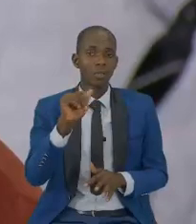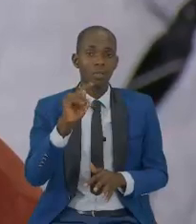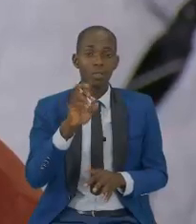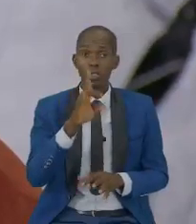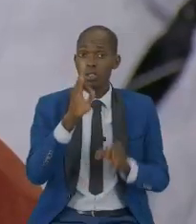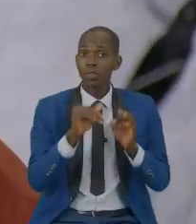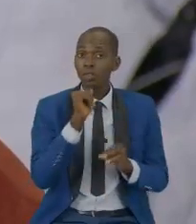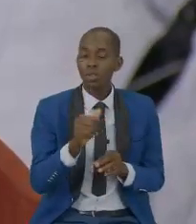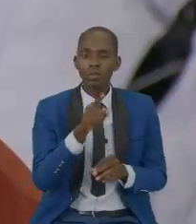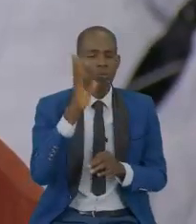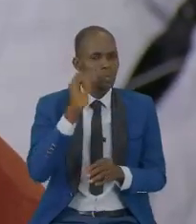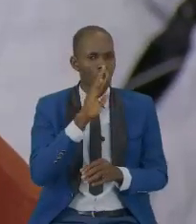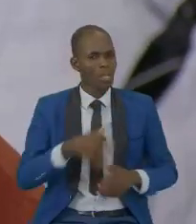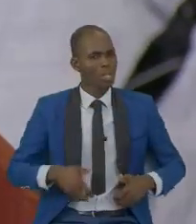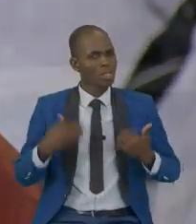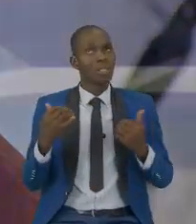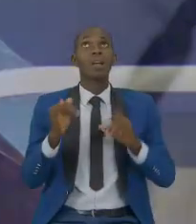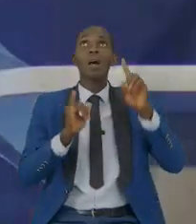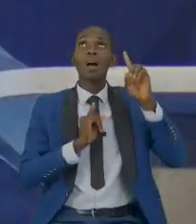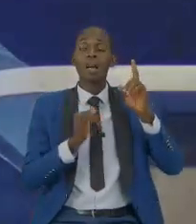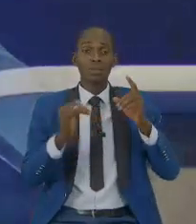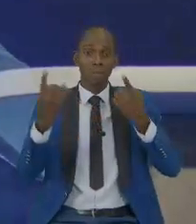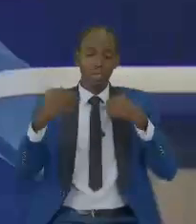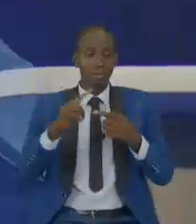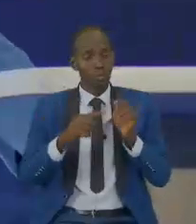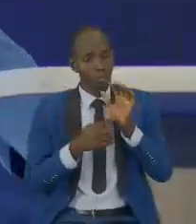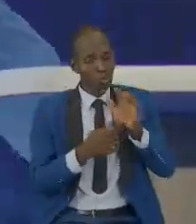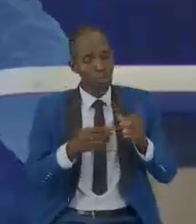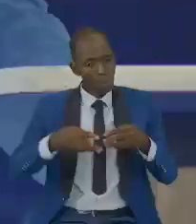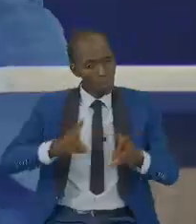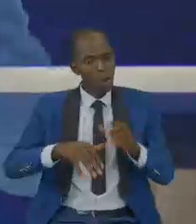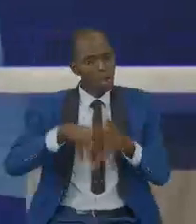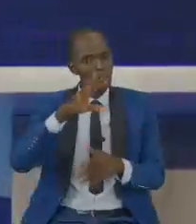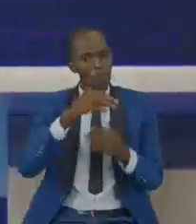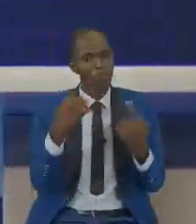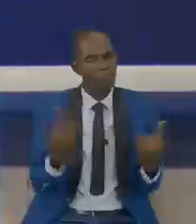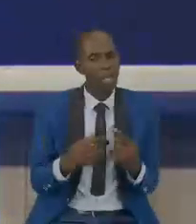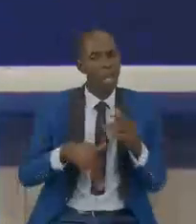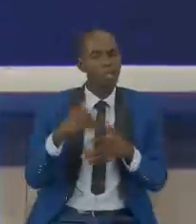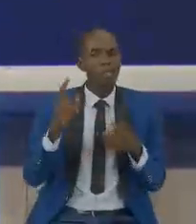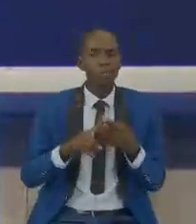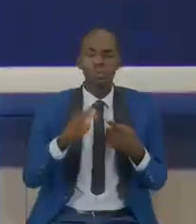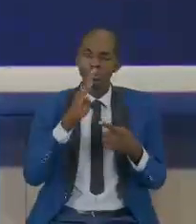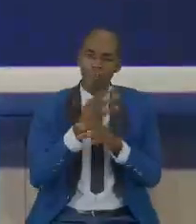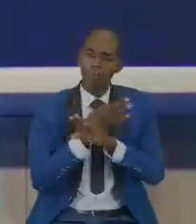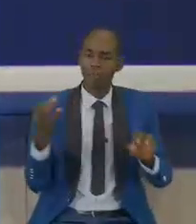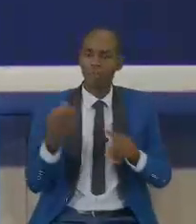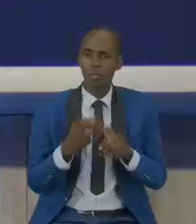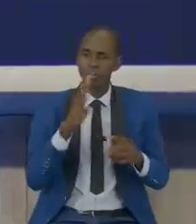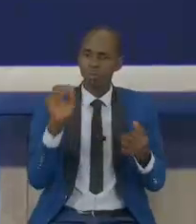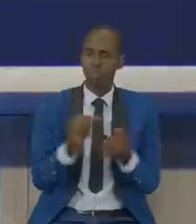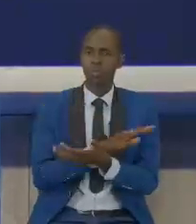out of your sin, the way out of perishing, and the way out of the